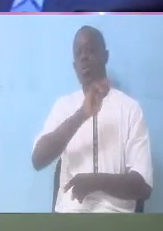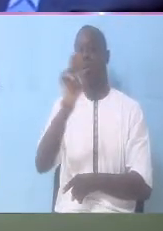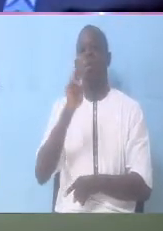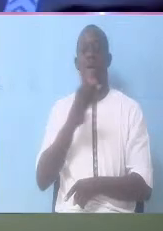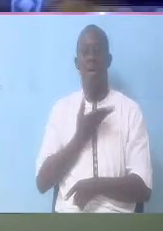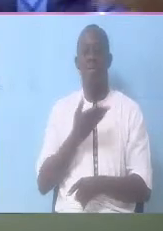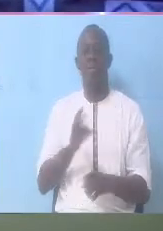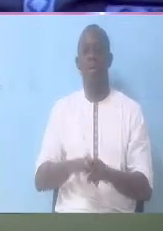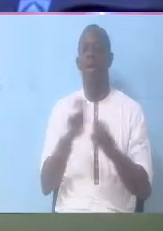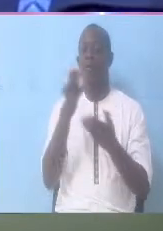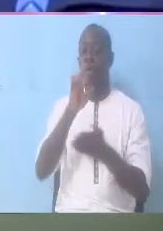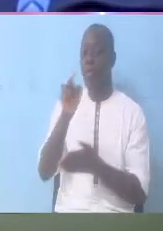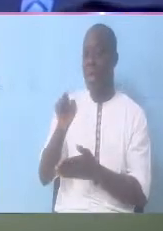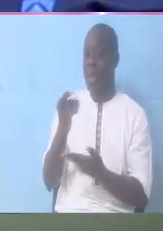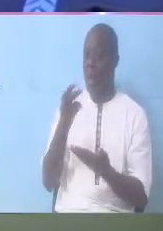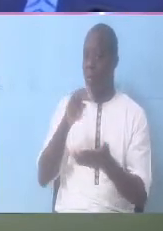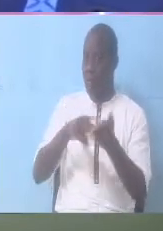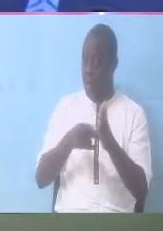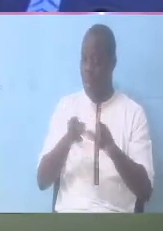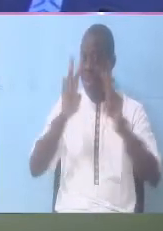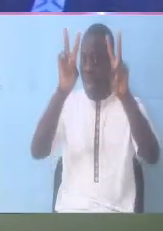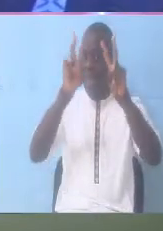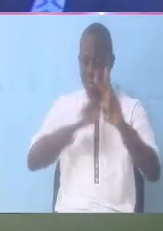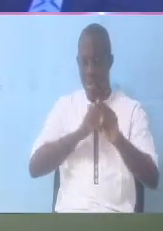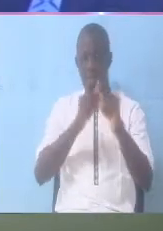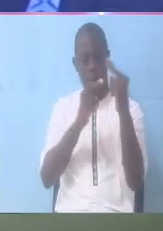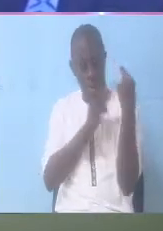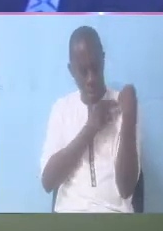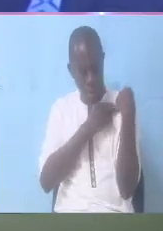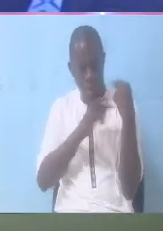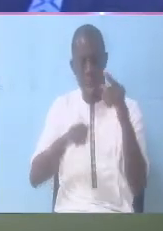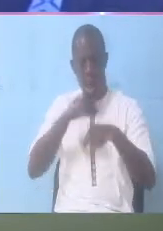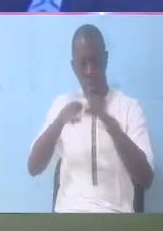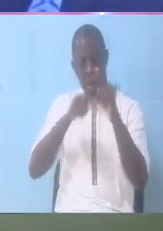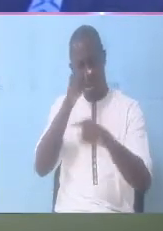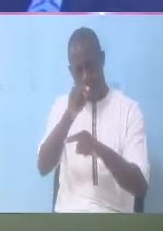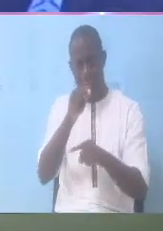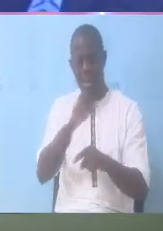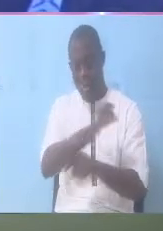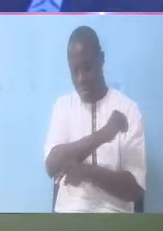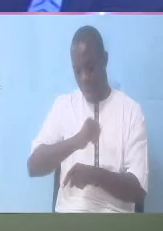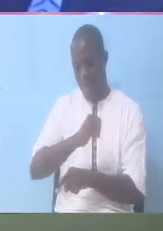there, wouldn't he be responsible for the crime? Under